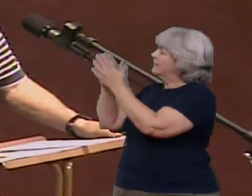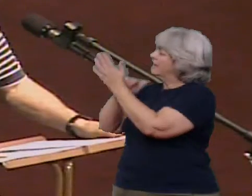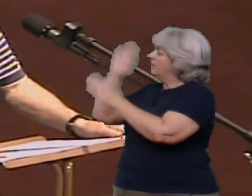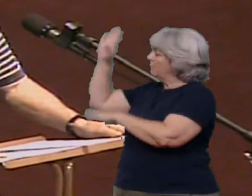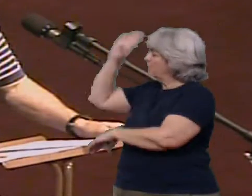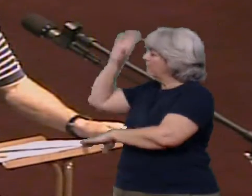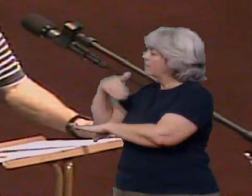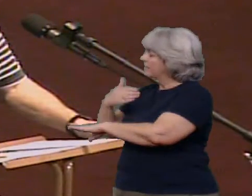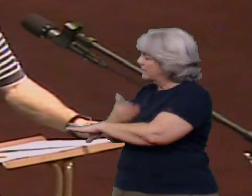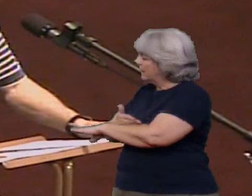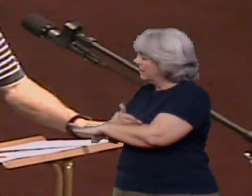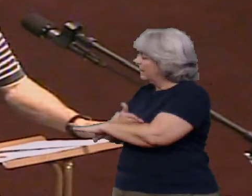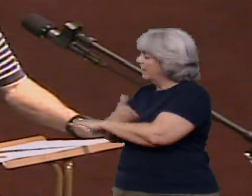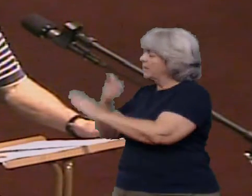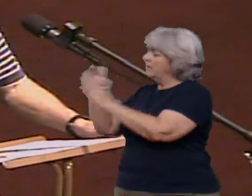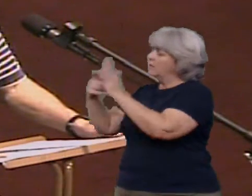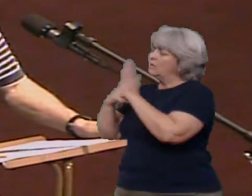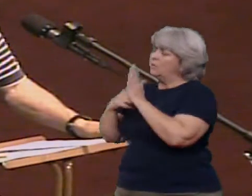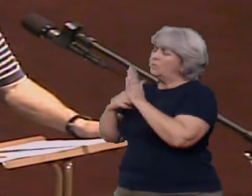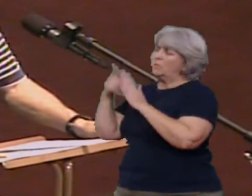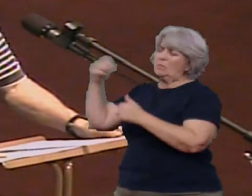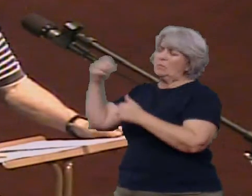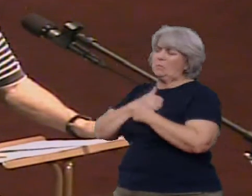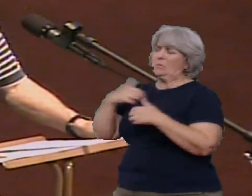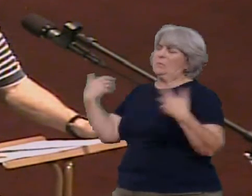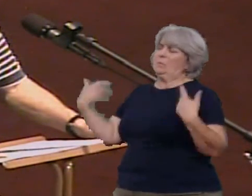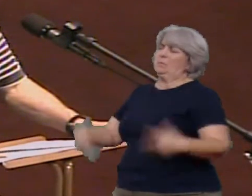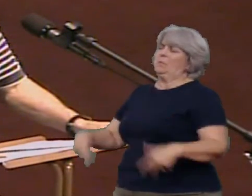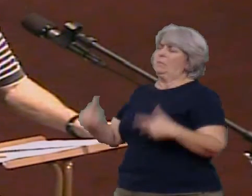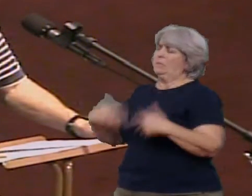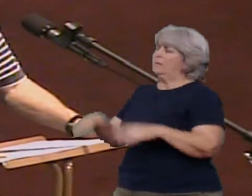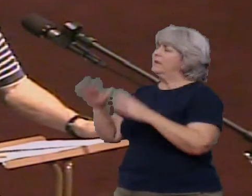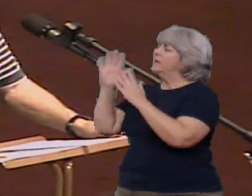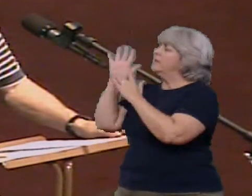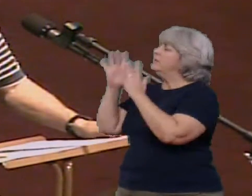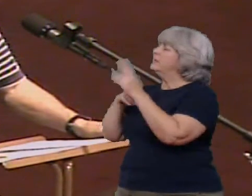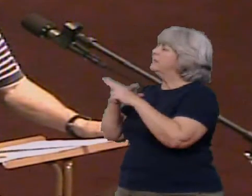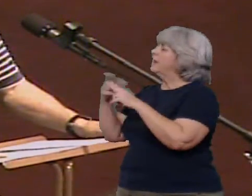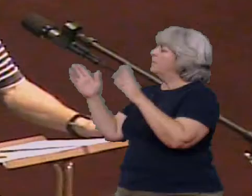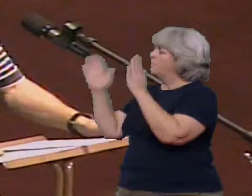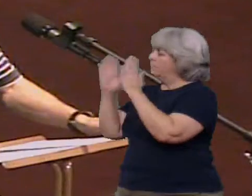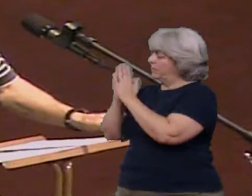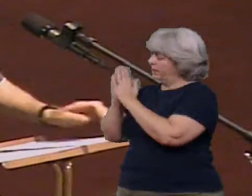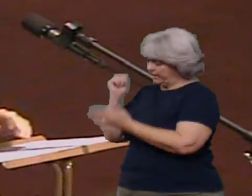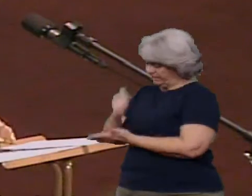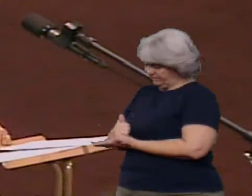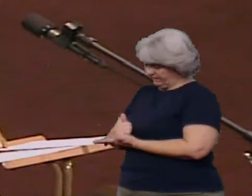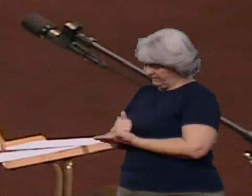to show us how much you love us. It's in his name that we pray. Amen.